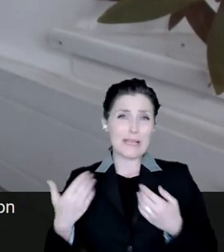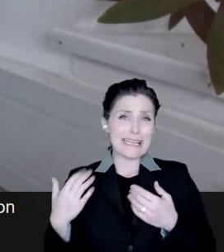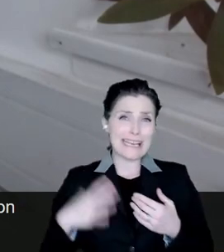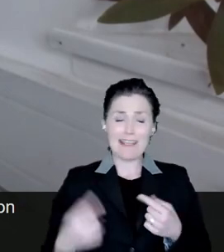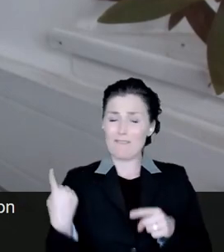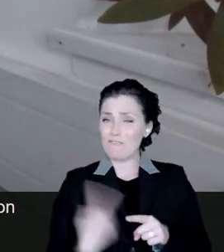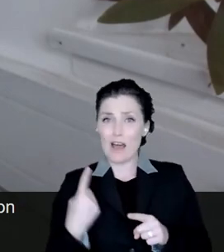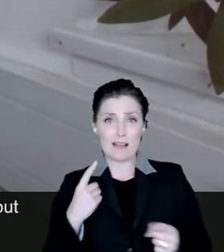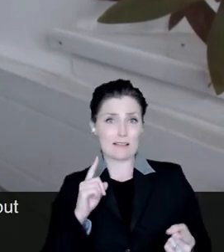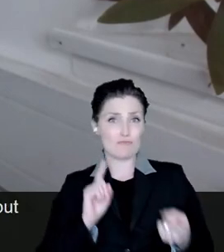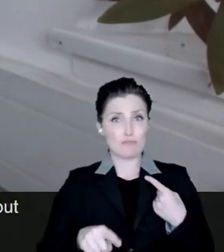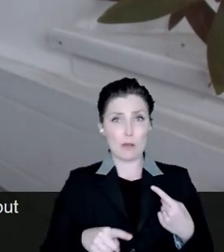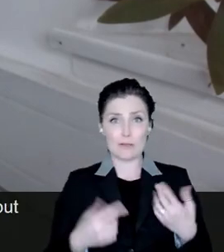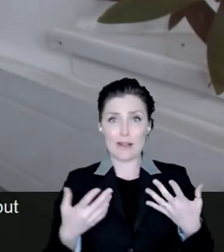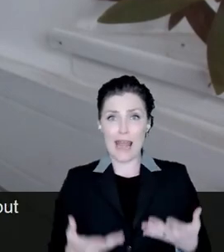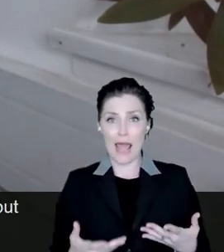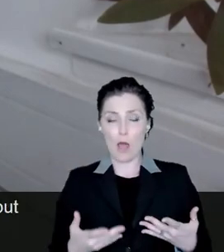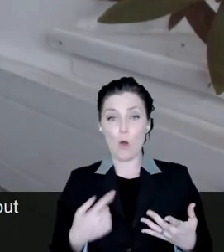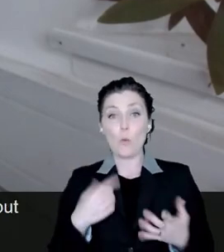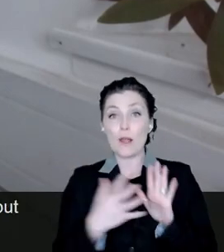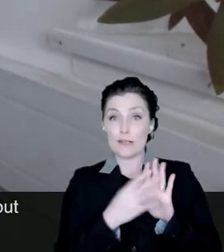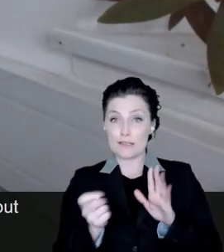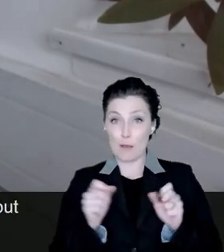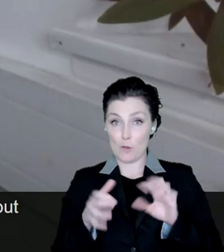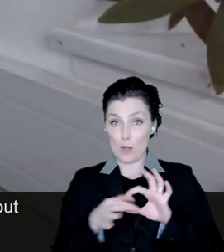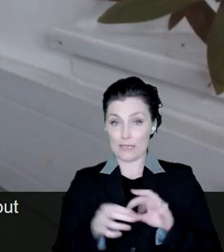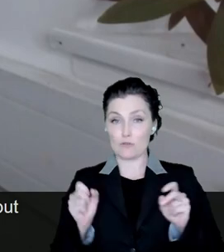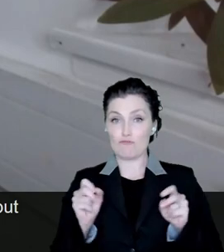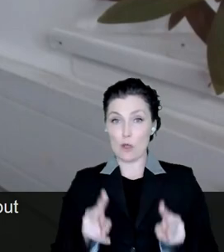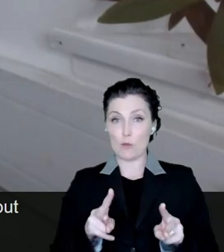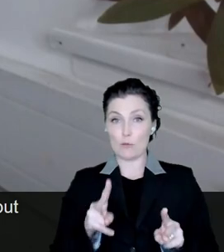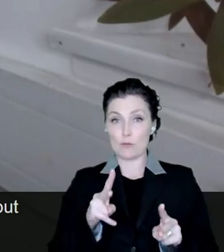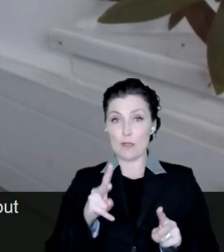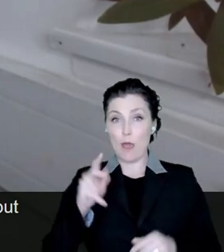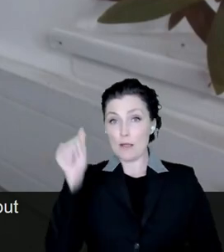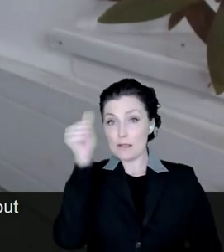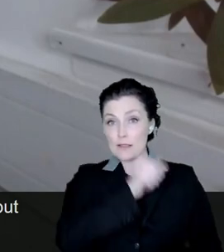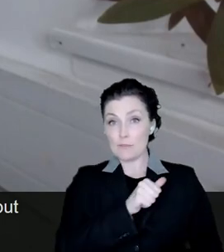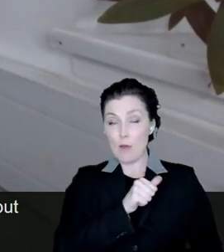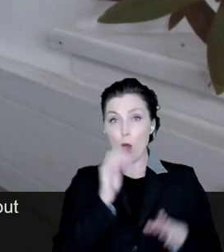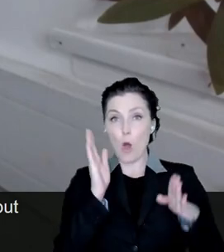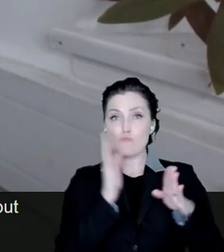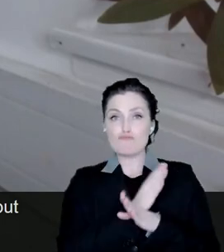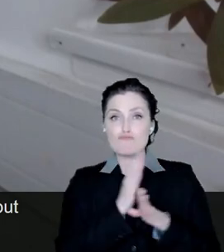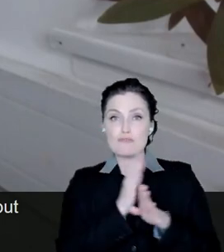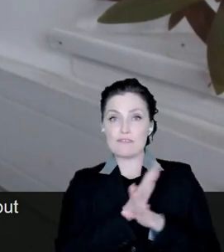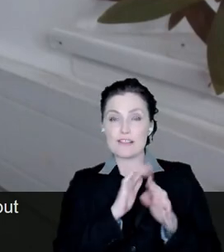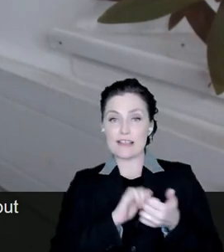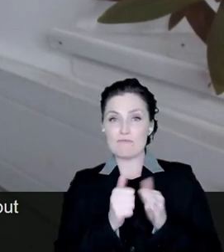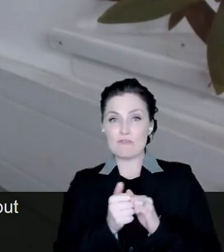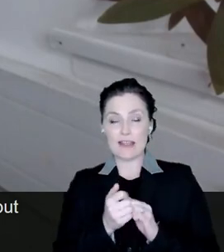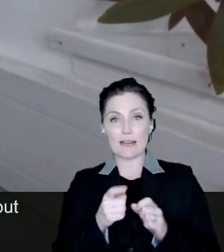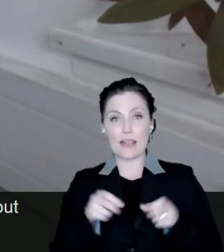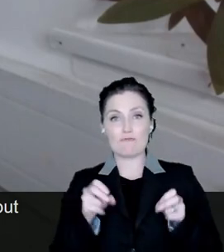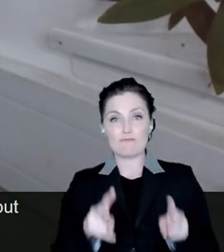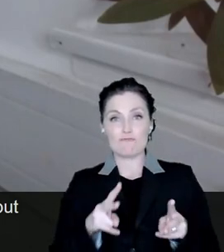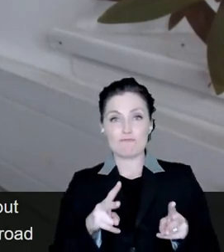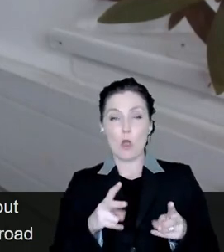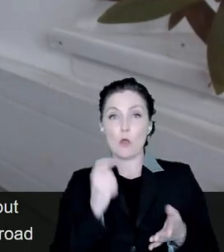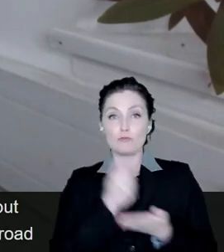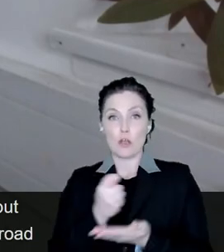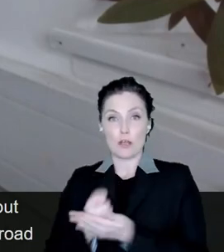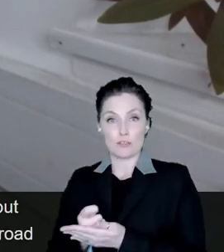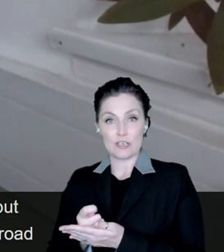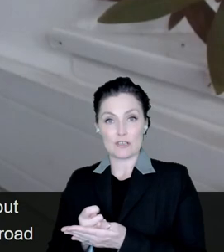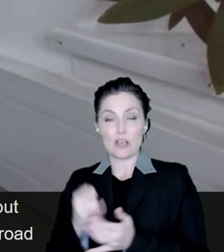example I can give you to do with our roads is smart, privacy-friendly road charging. Now, this is something my colleague Sean Berry and Caroline Russell